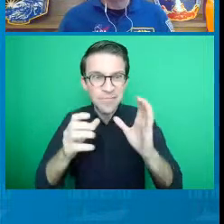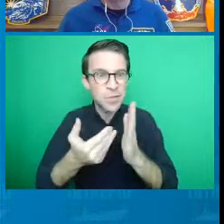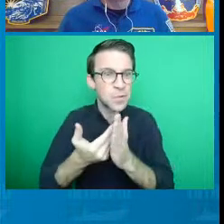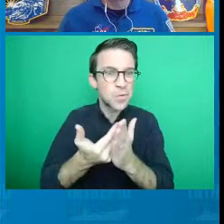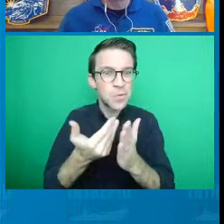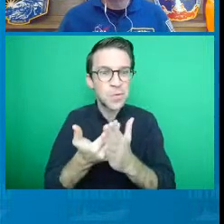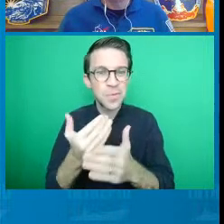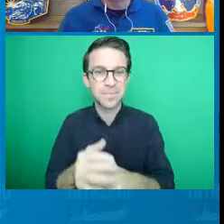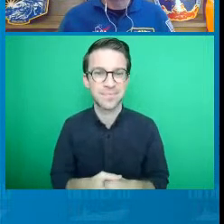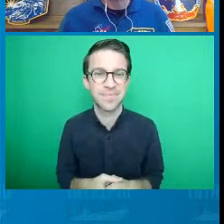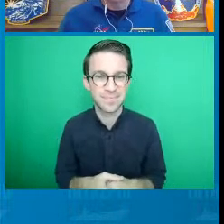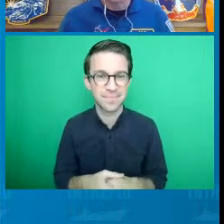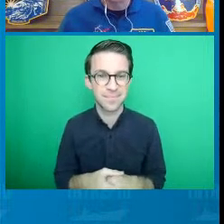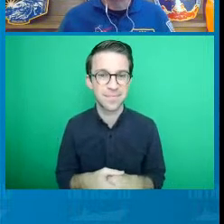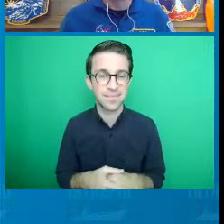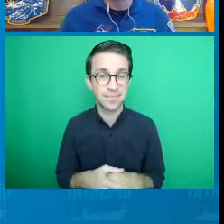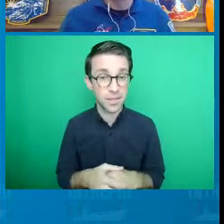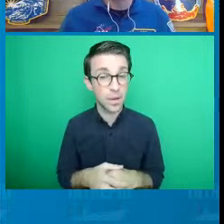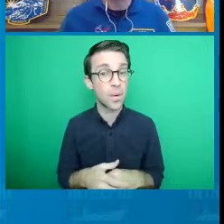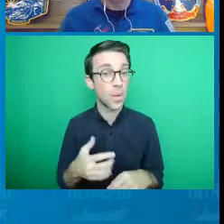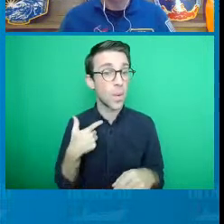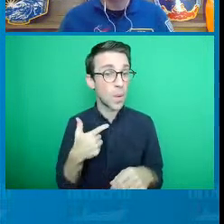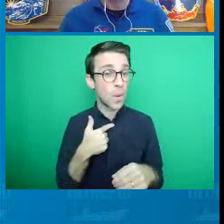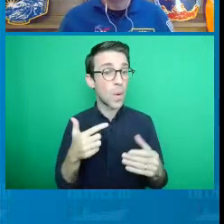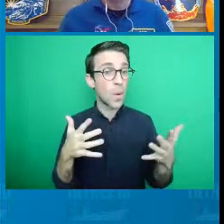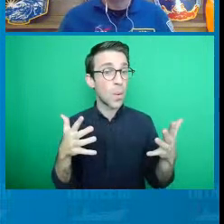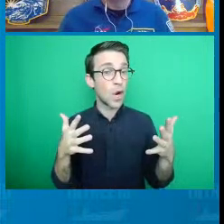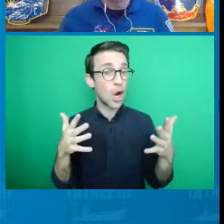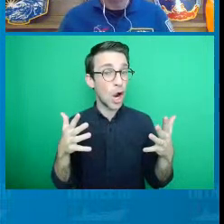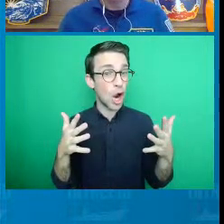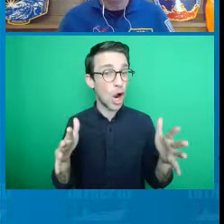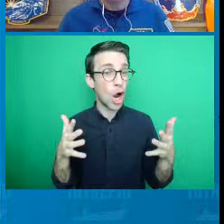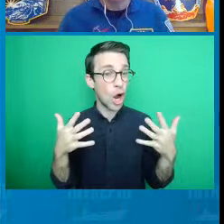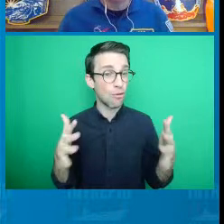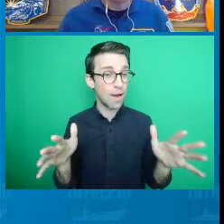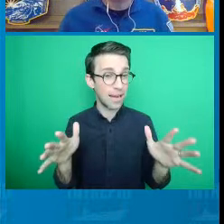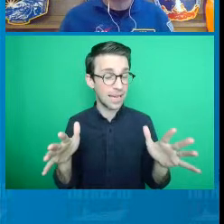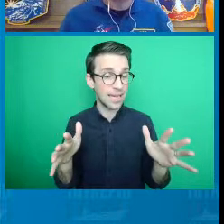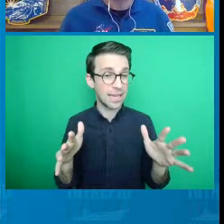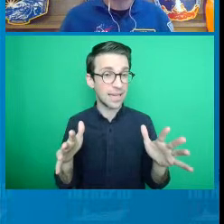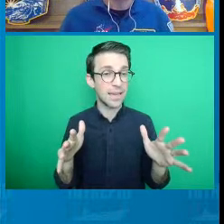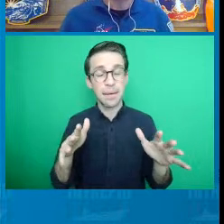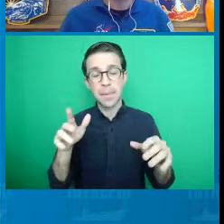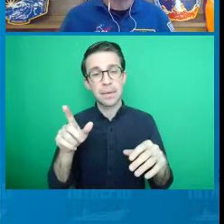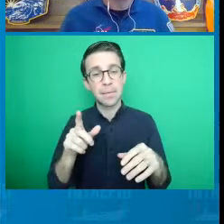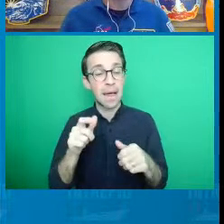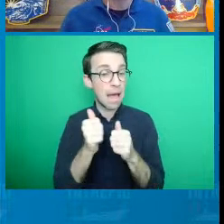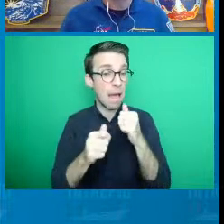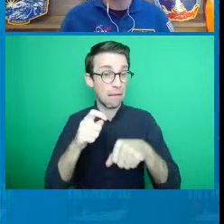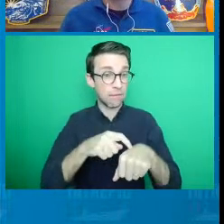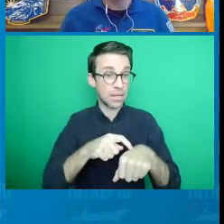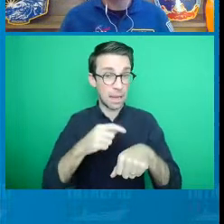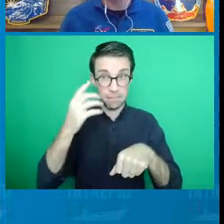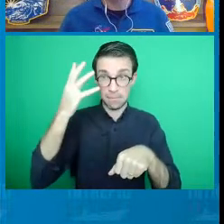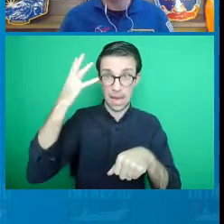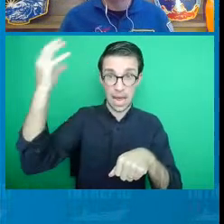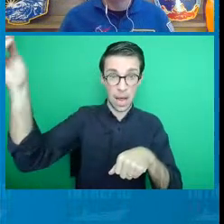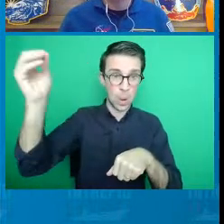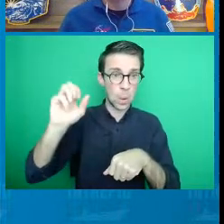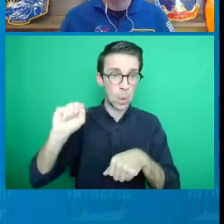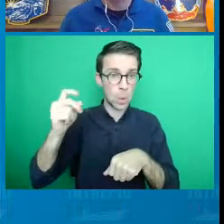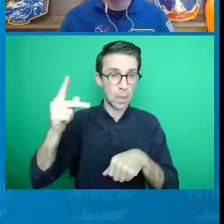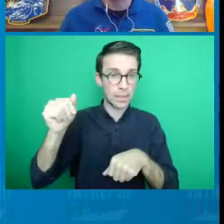We are already doing the work to understand in both on orbit, every time we do a spacewalk or every time we